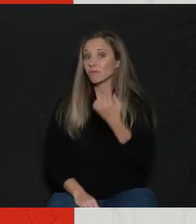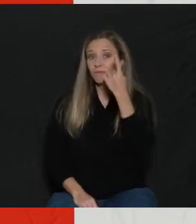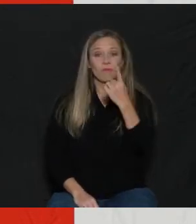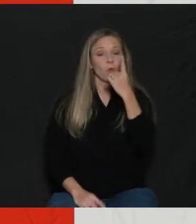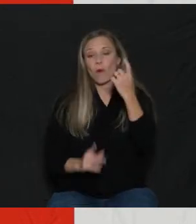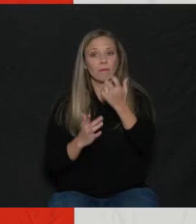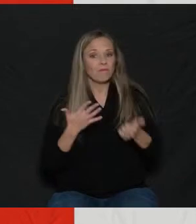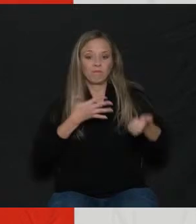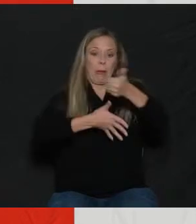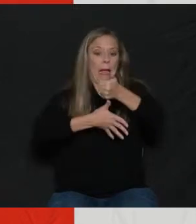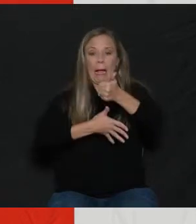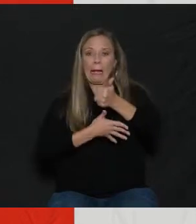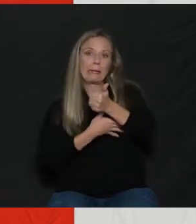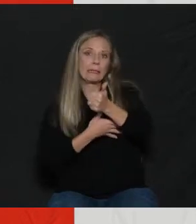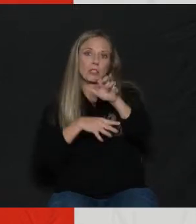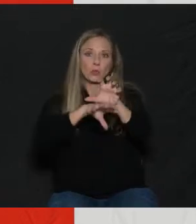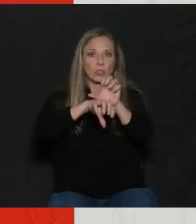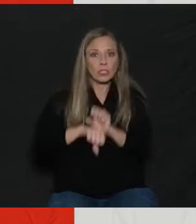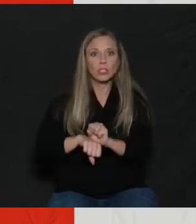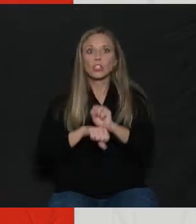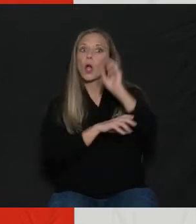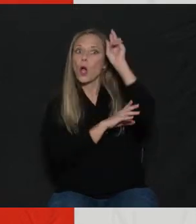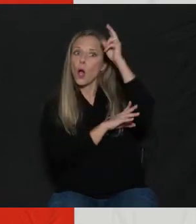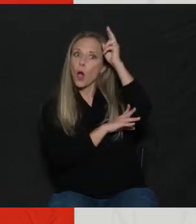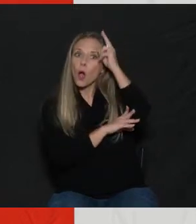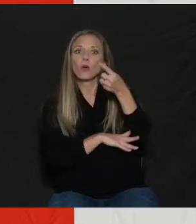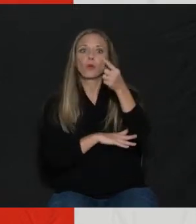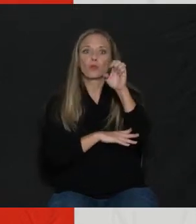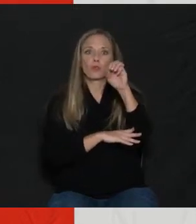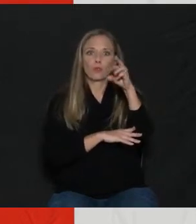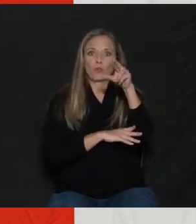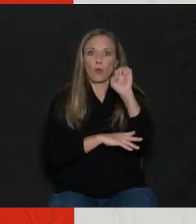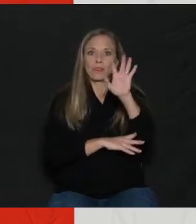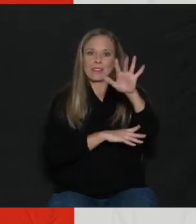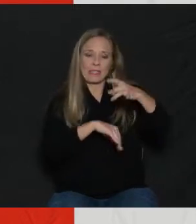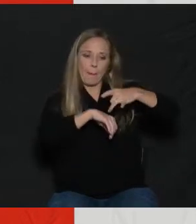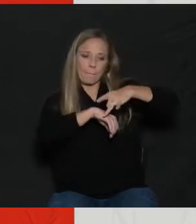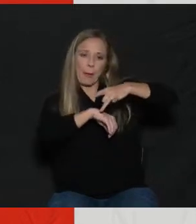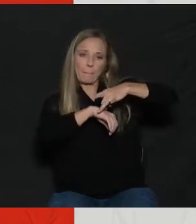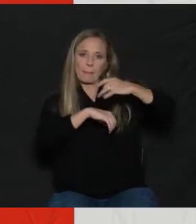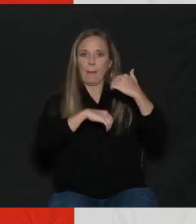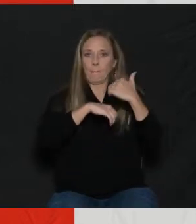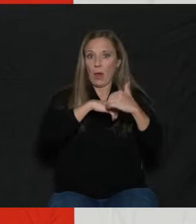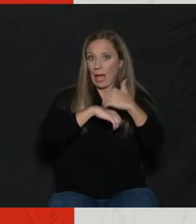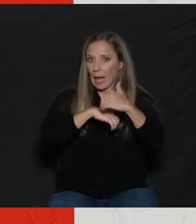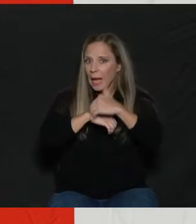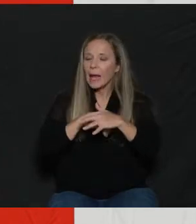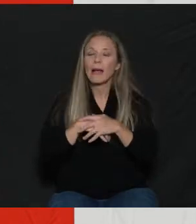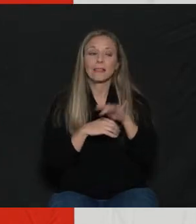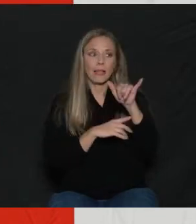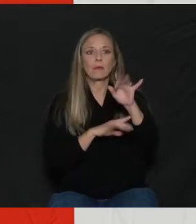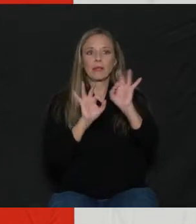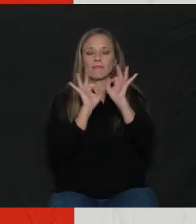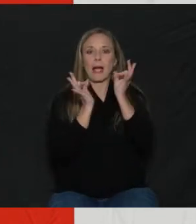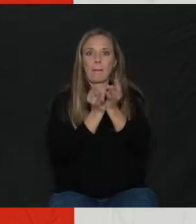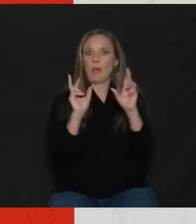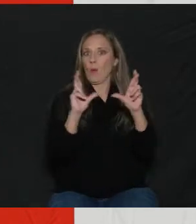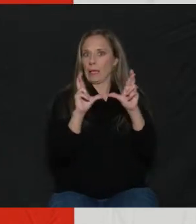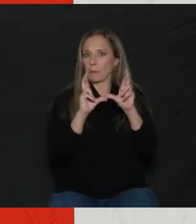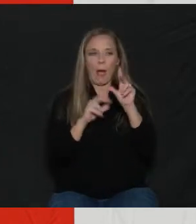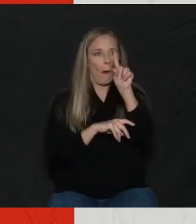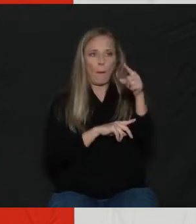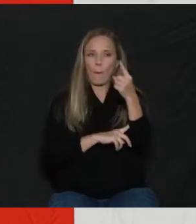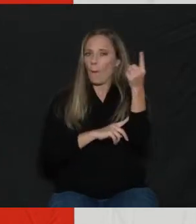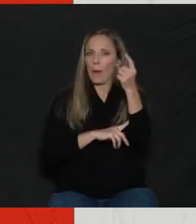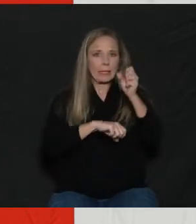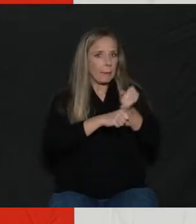main traditions is Uncle George's pumpkin bread. And so it was a family recipe that he always made,